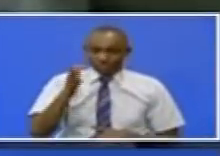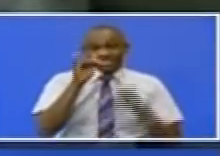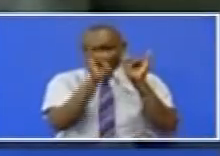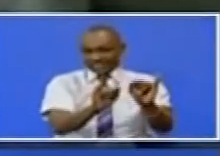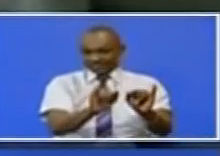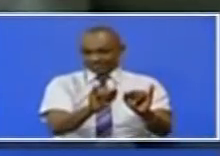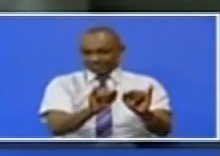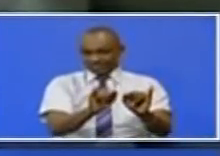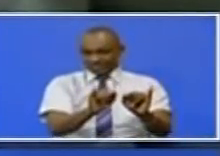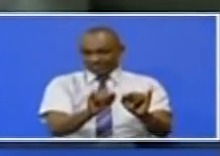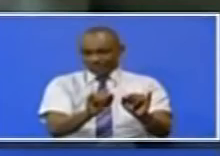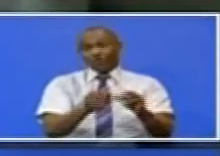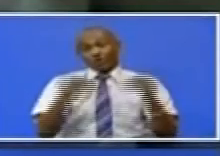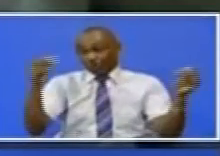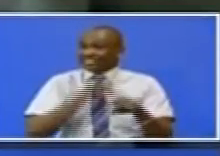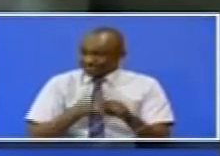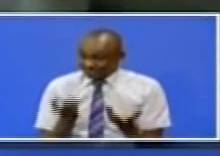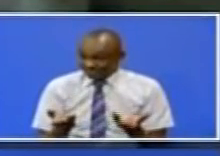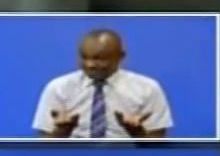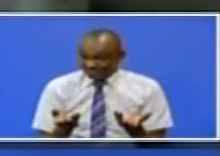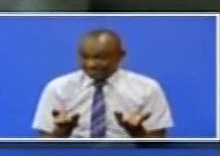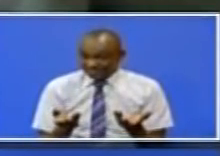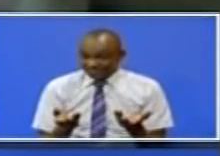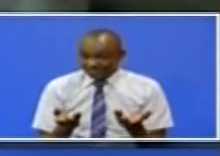judiciary for quite some time.